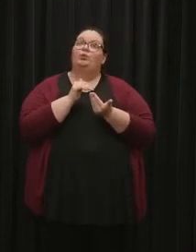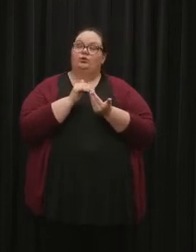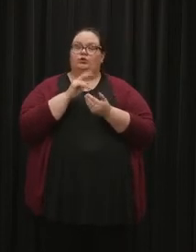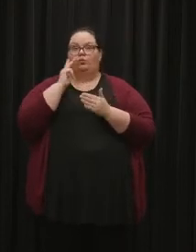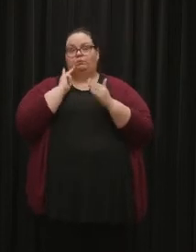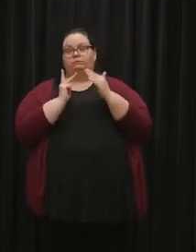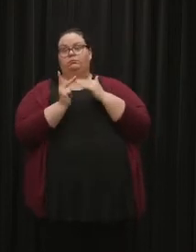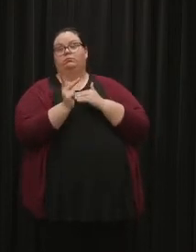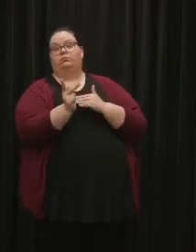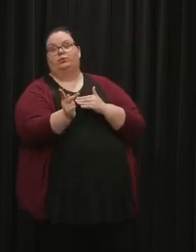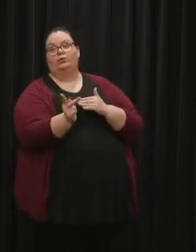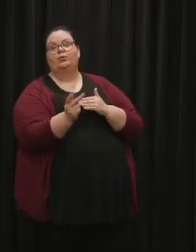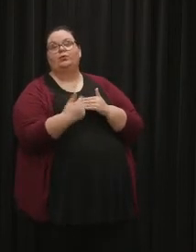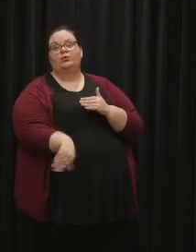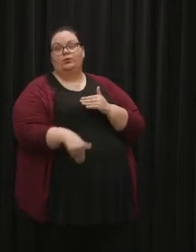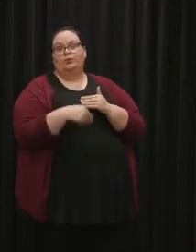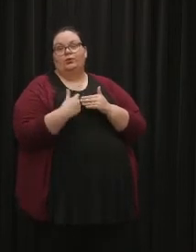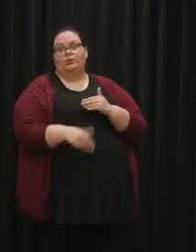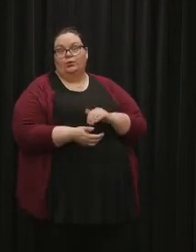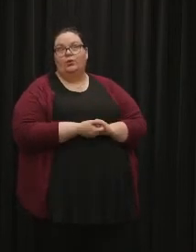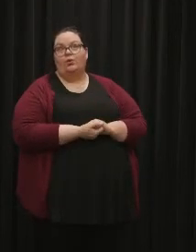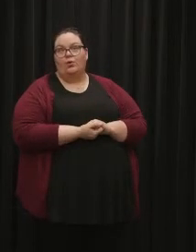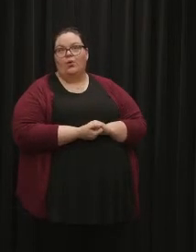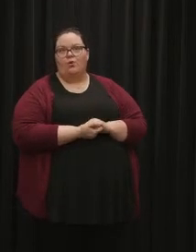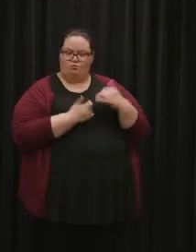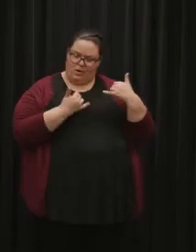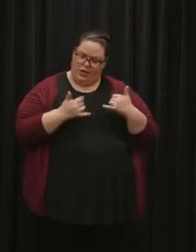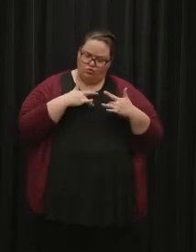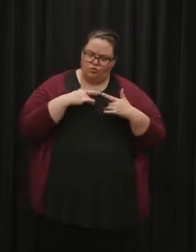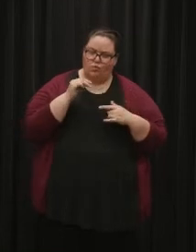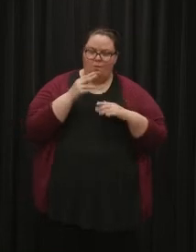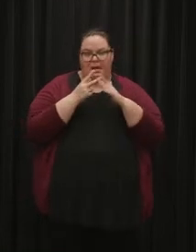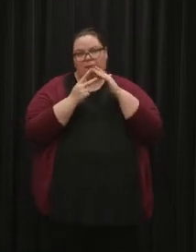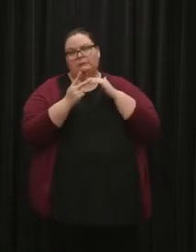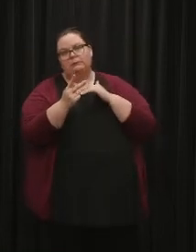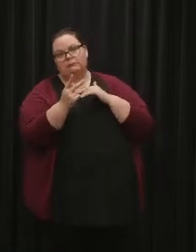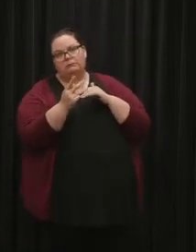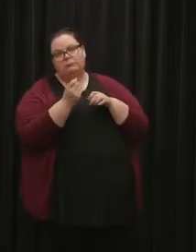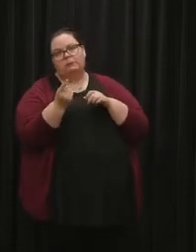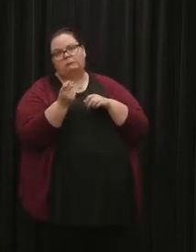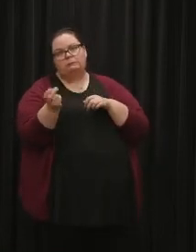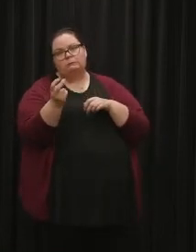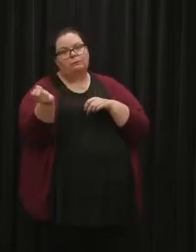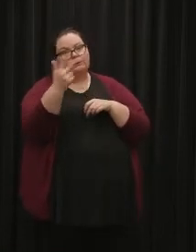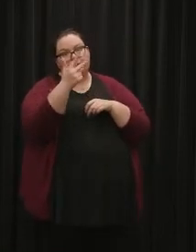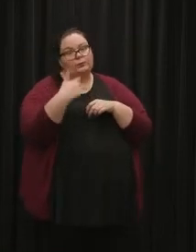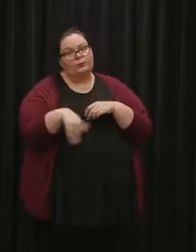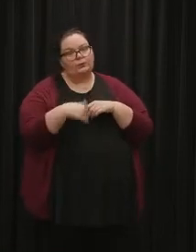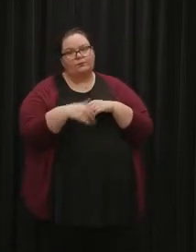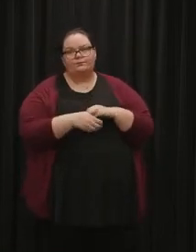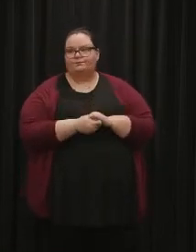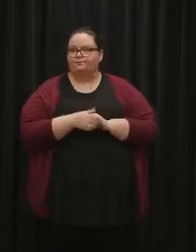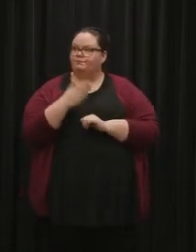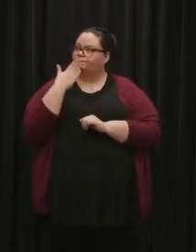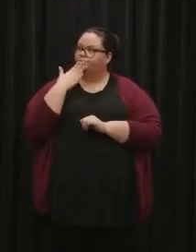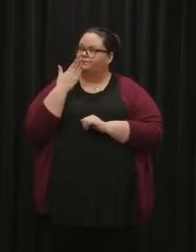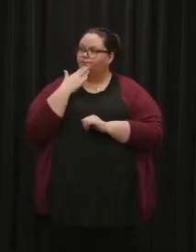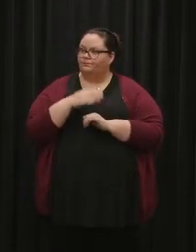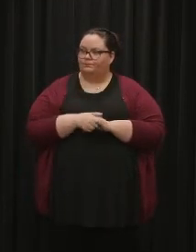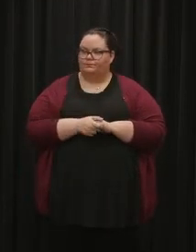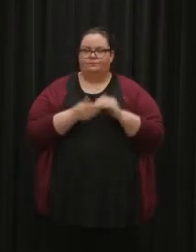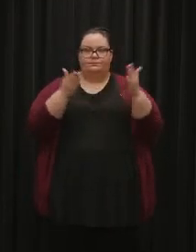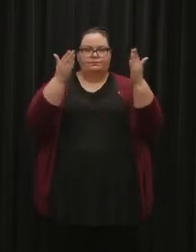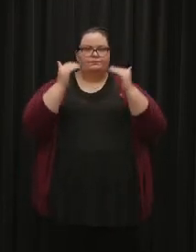So looking out over the next several years, not just next year. Thank you, Premier.